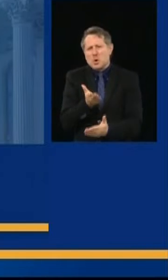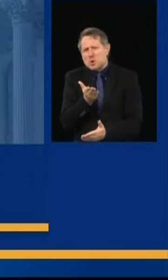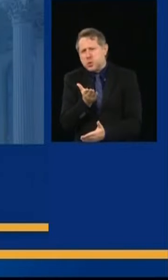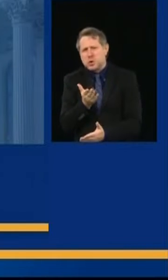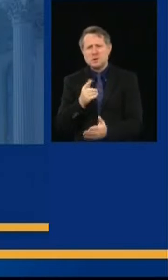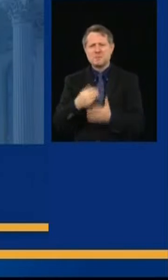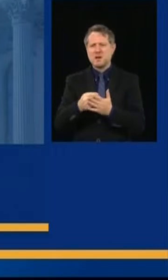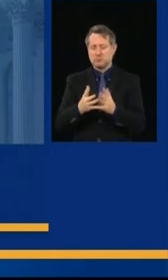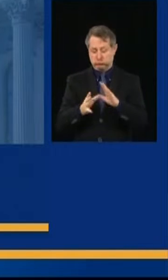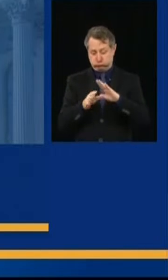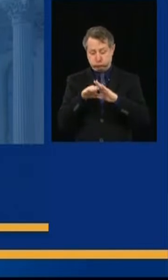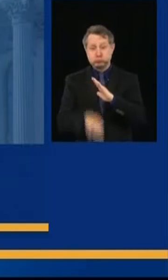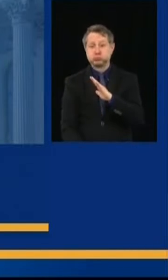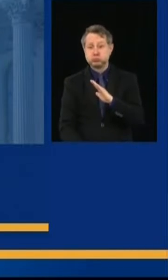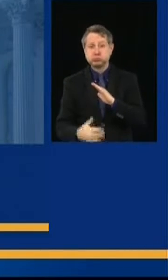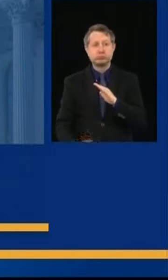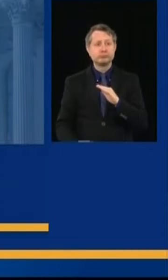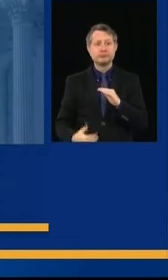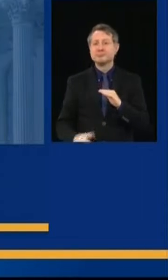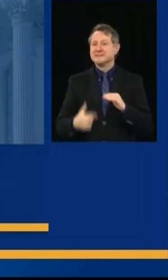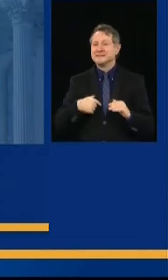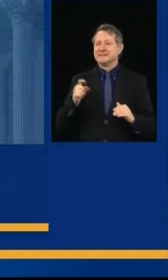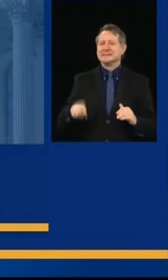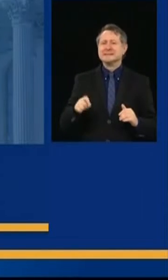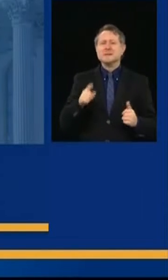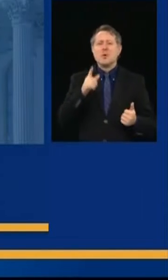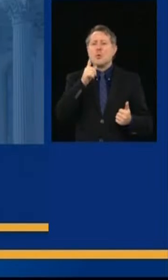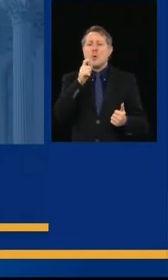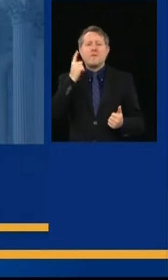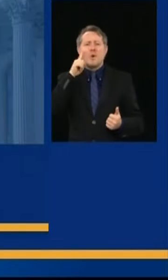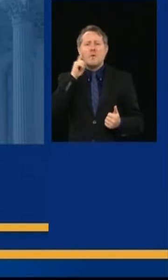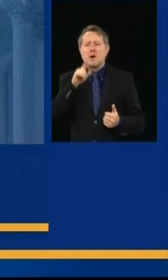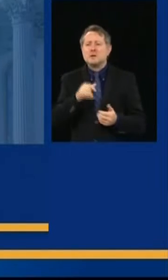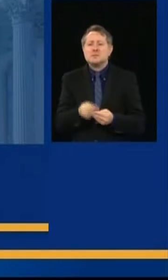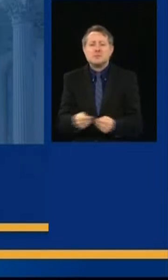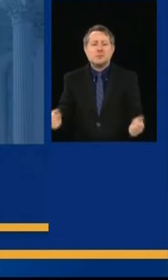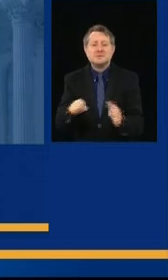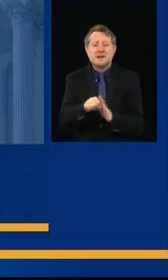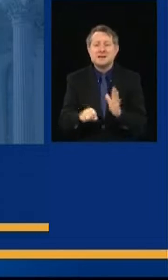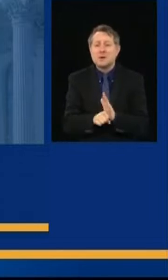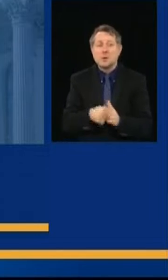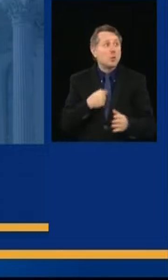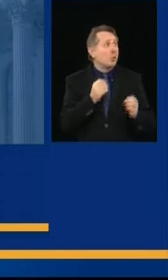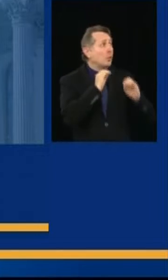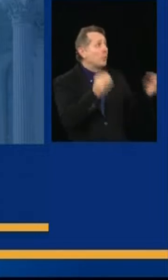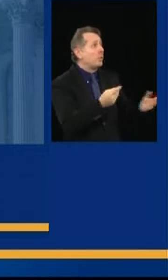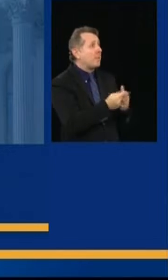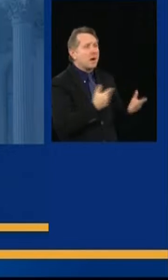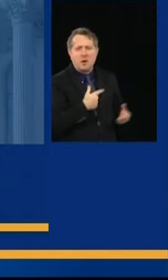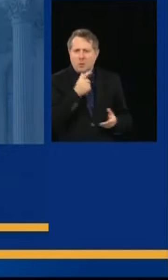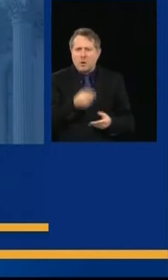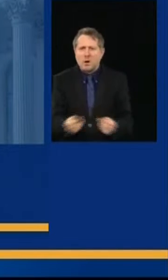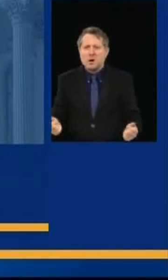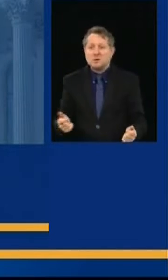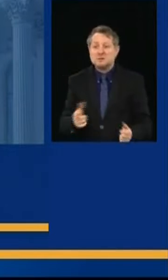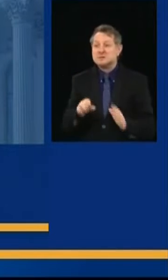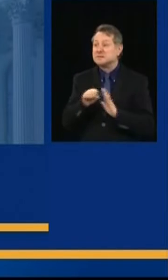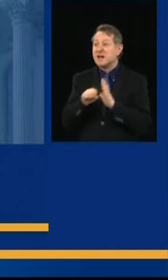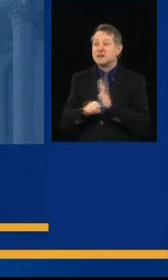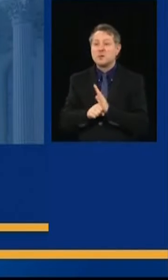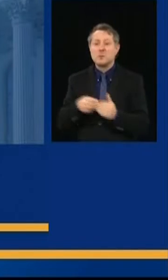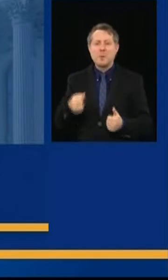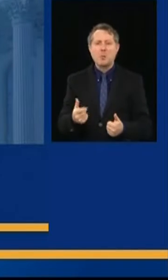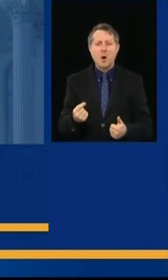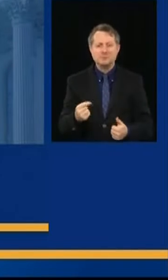Who does the state fund? If we don't have funds in our budget, what does it mean? States fund local